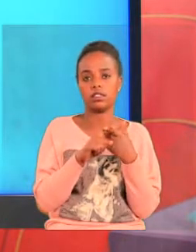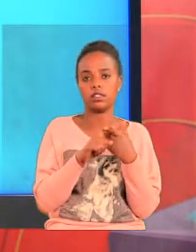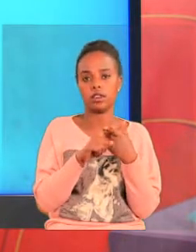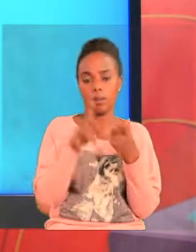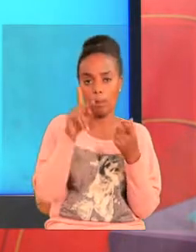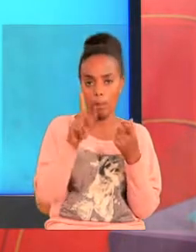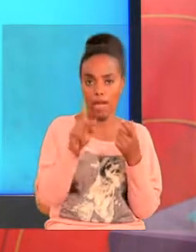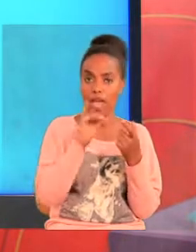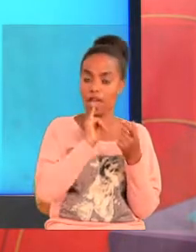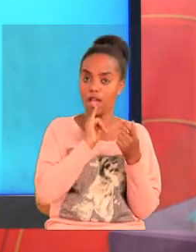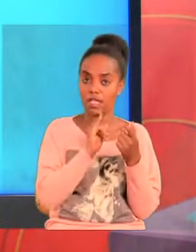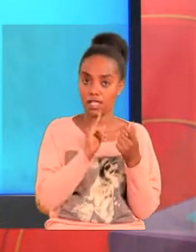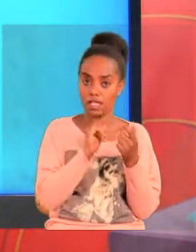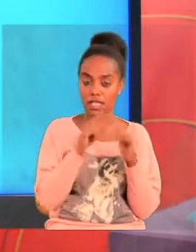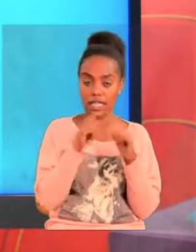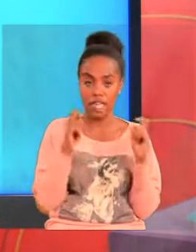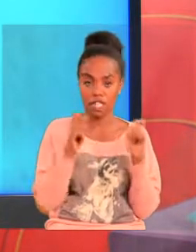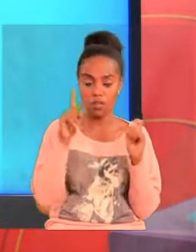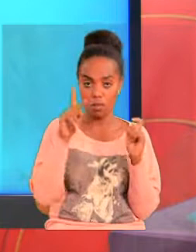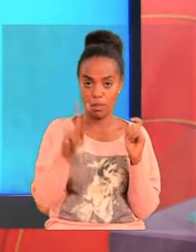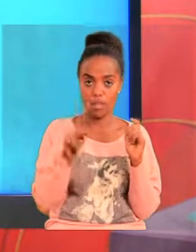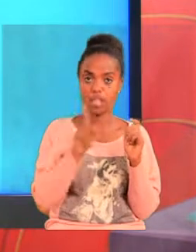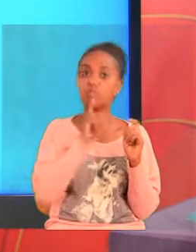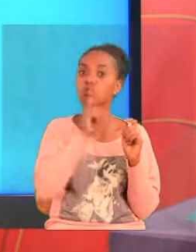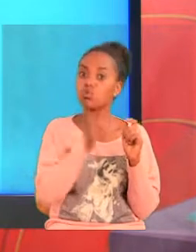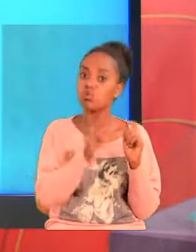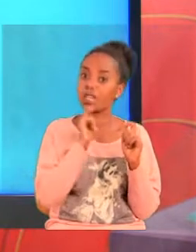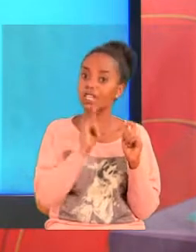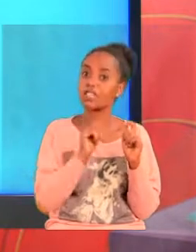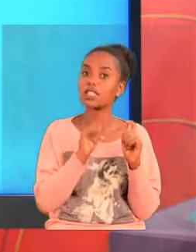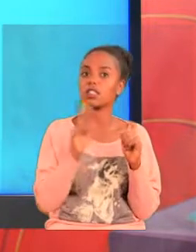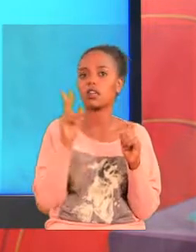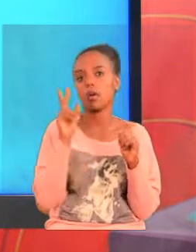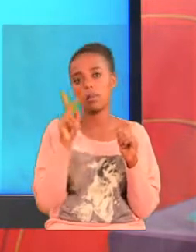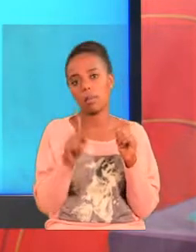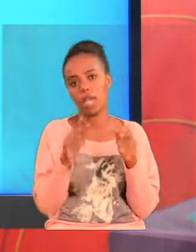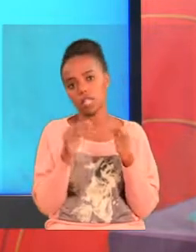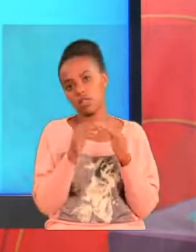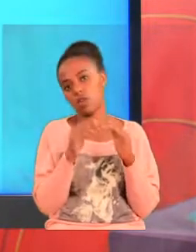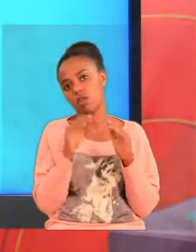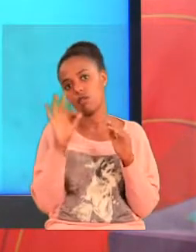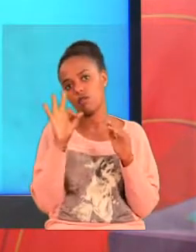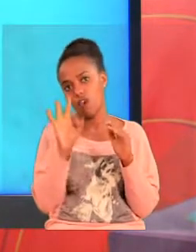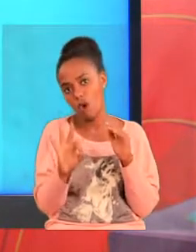P is, negation of P is true means P is this false or